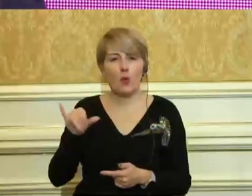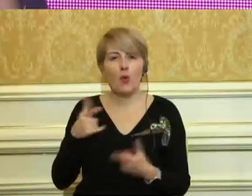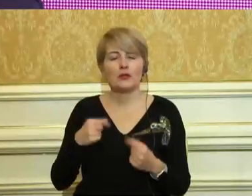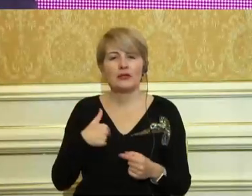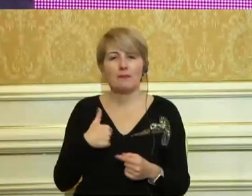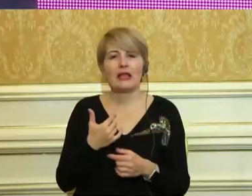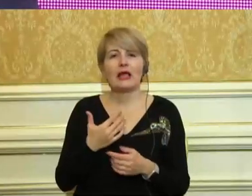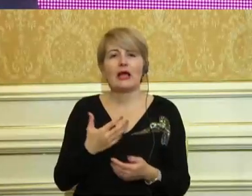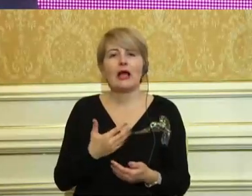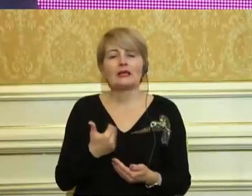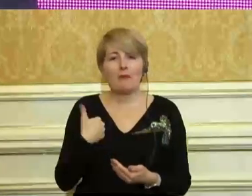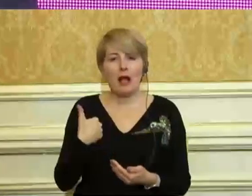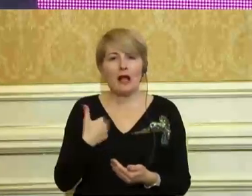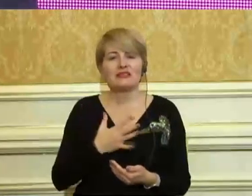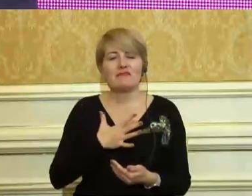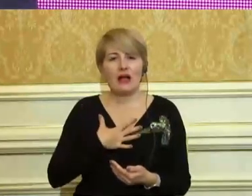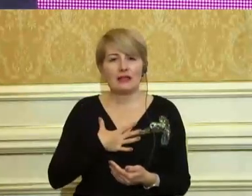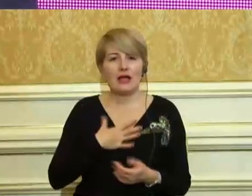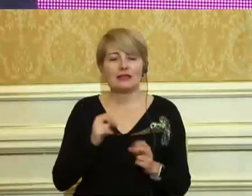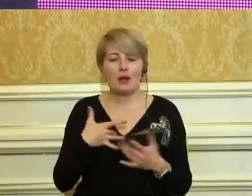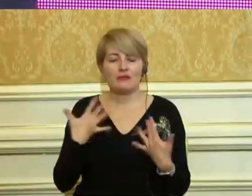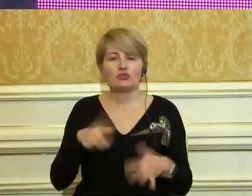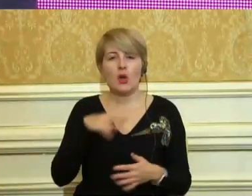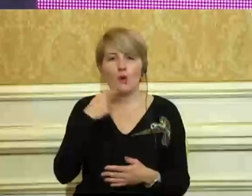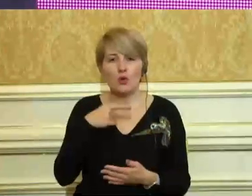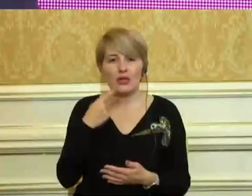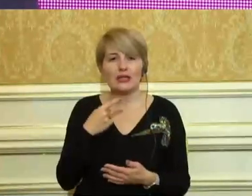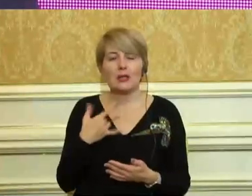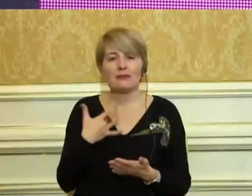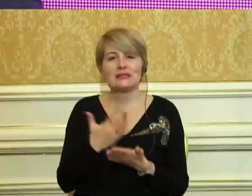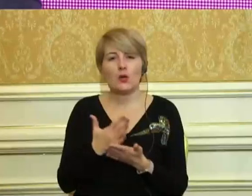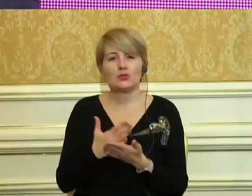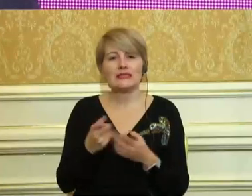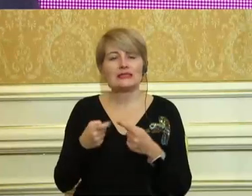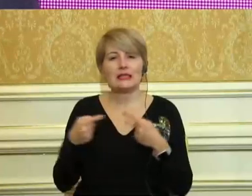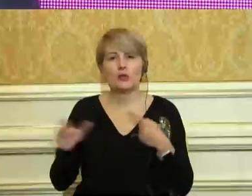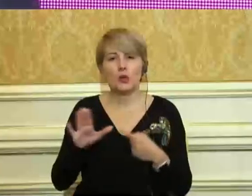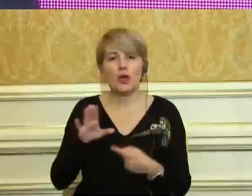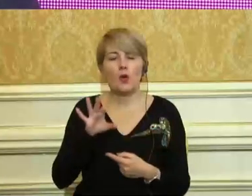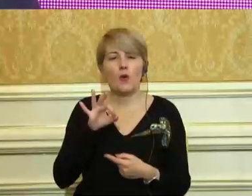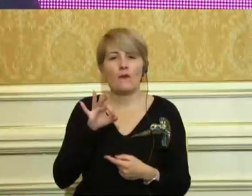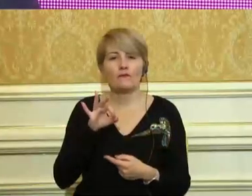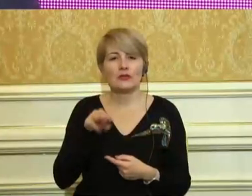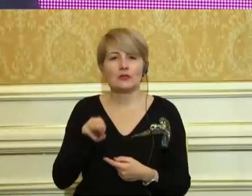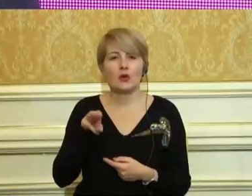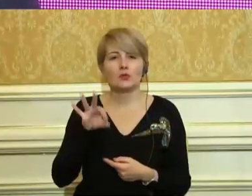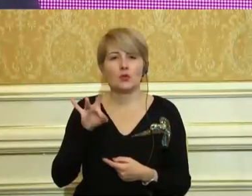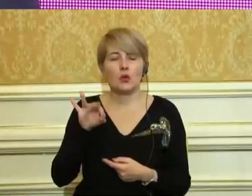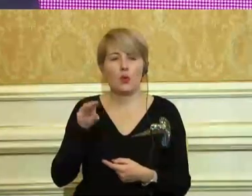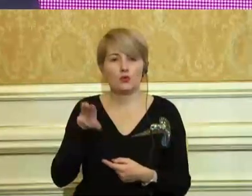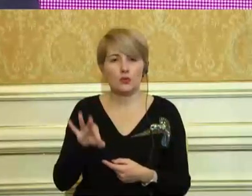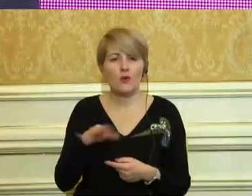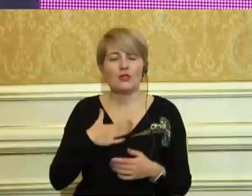the western end of the Toronto-Waterloo Region Innovation Corridor, where we're home to many tech